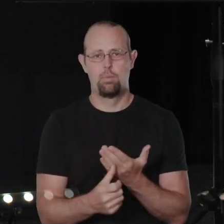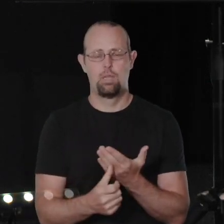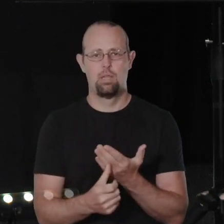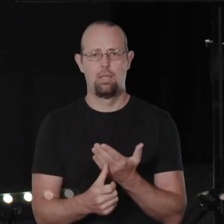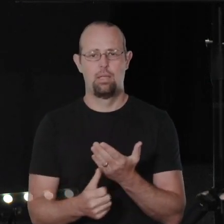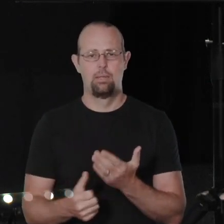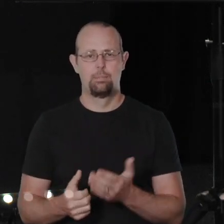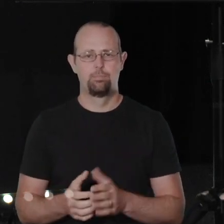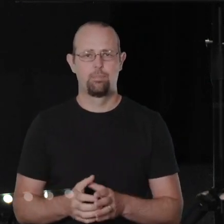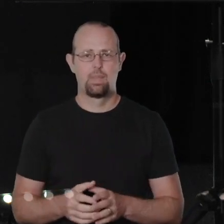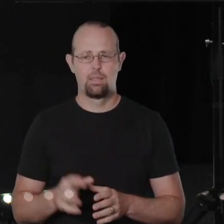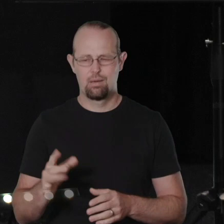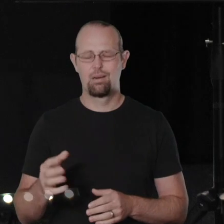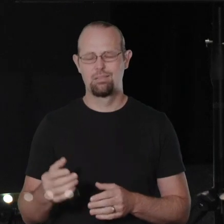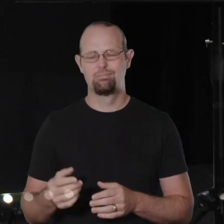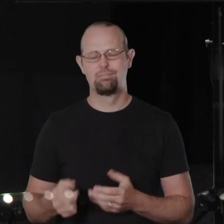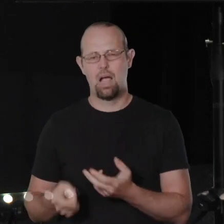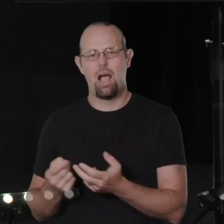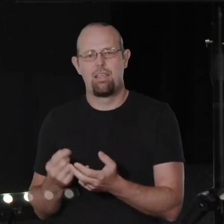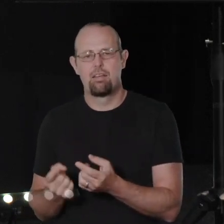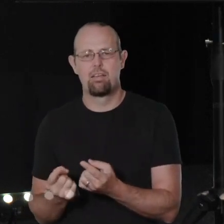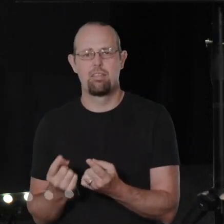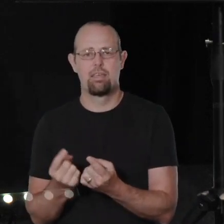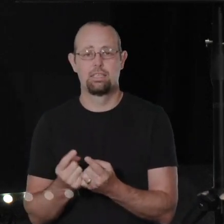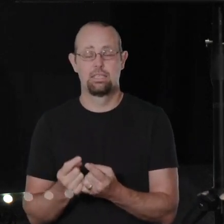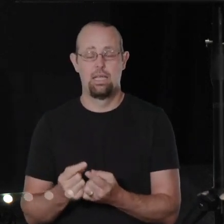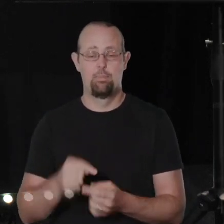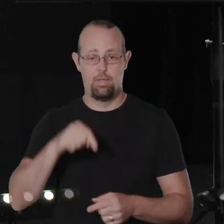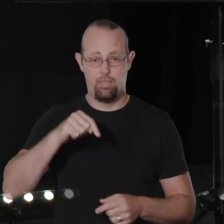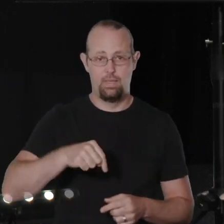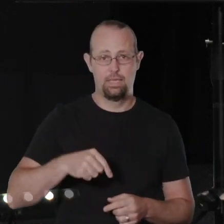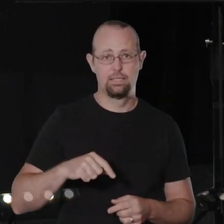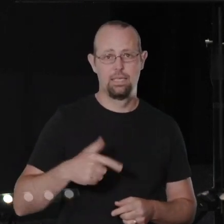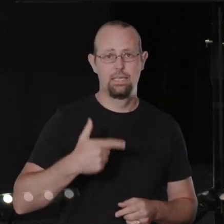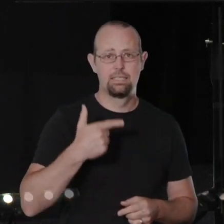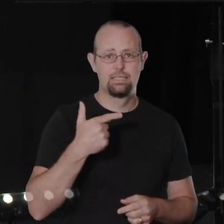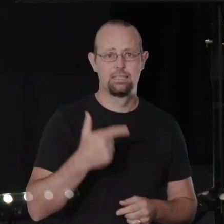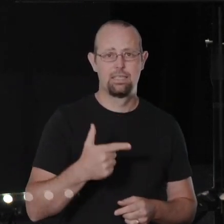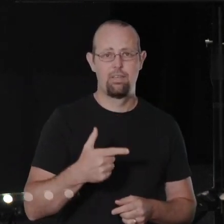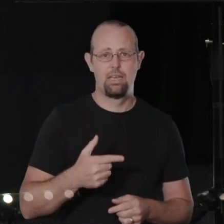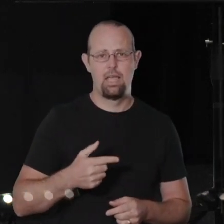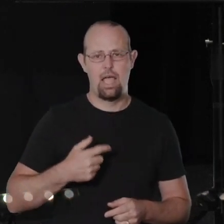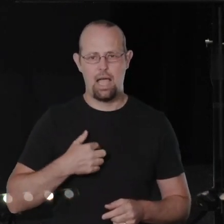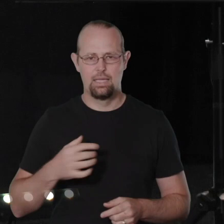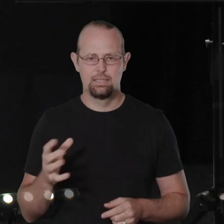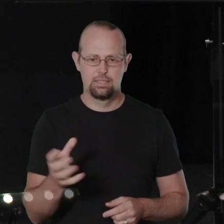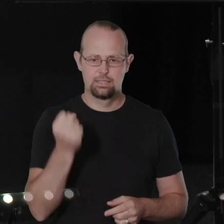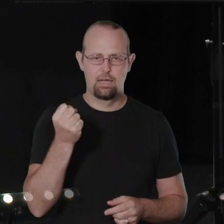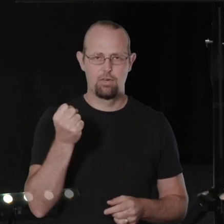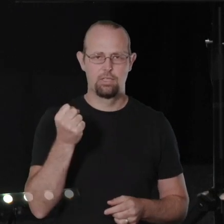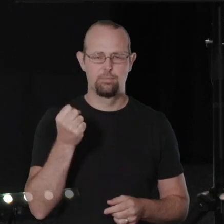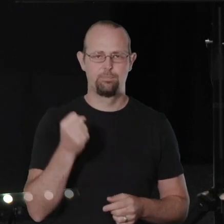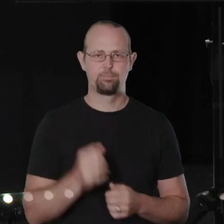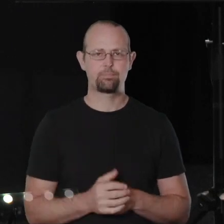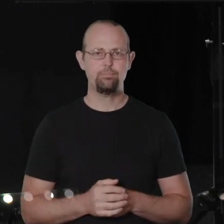course, many other things, but these are seven that I found out in those early days with God. Here's the first one.